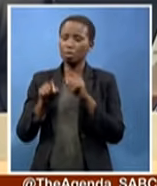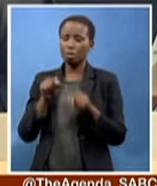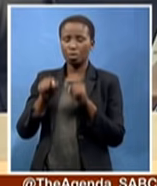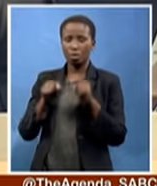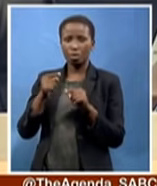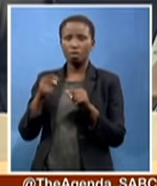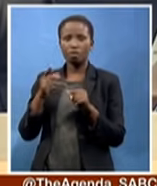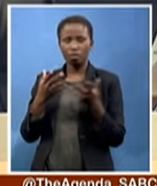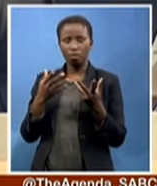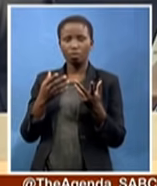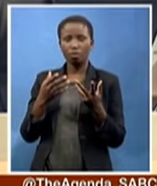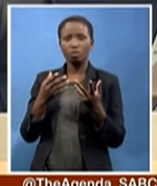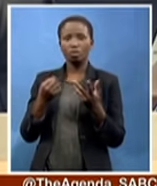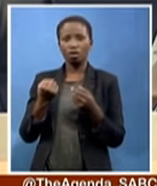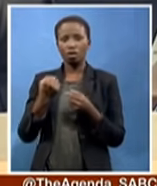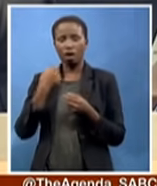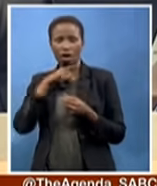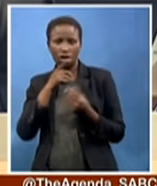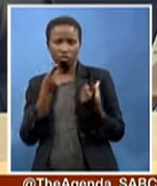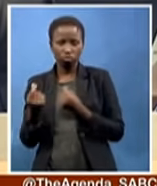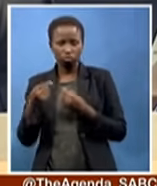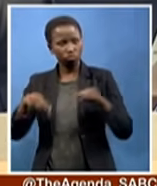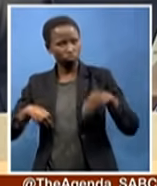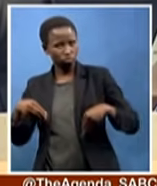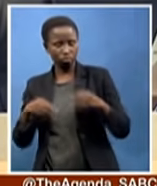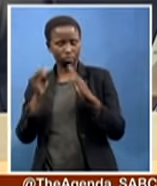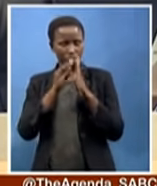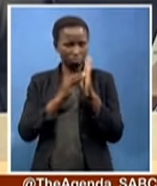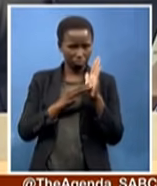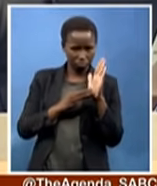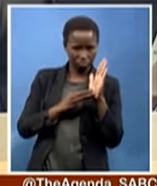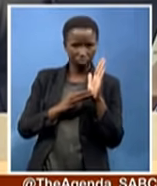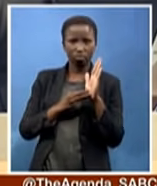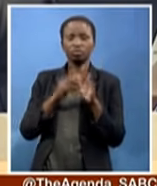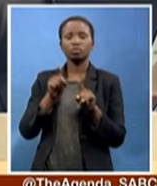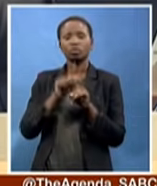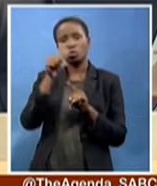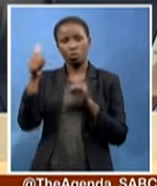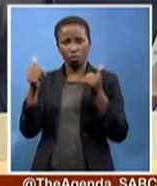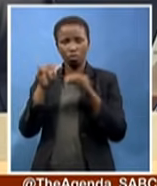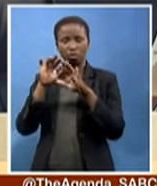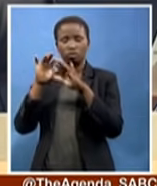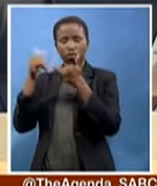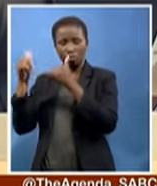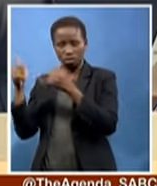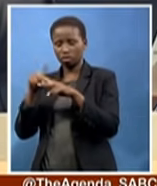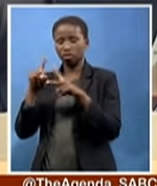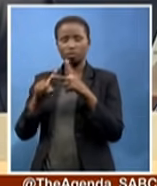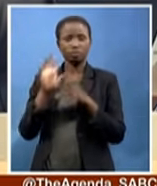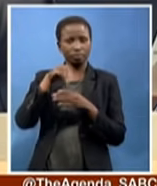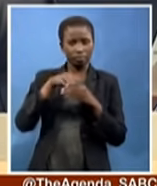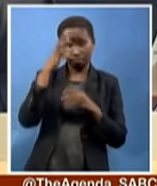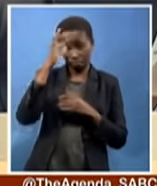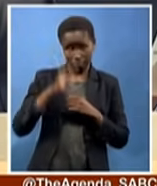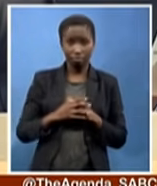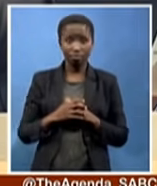some state-owned enterprises and parts of government. It is clear from the affidavit submitted to the